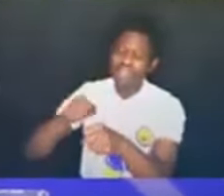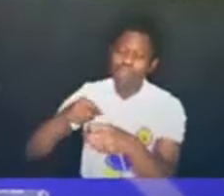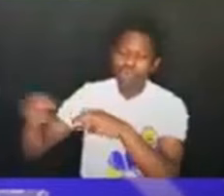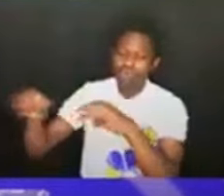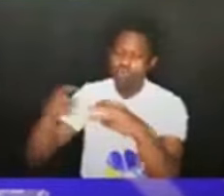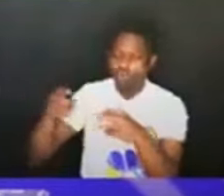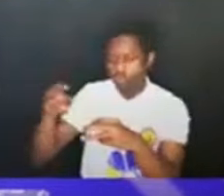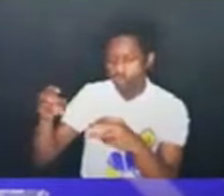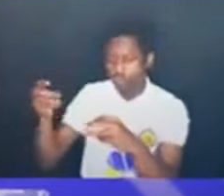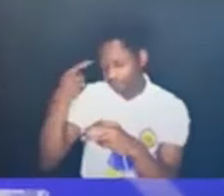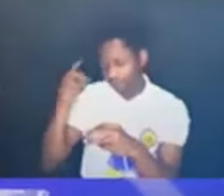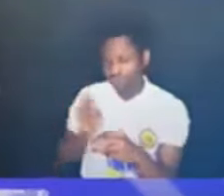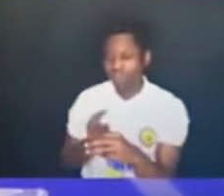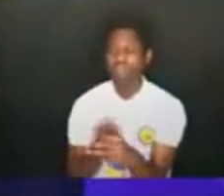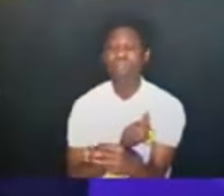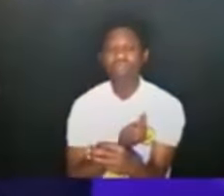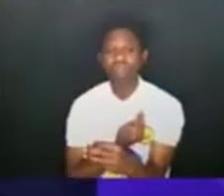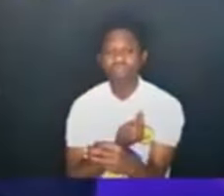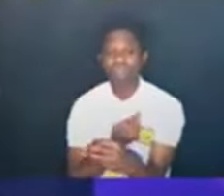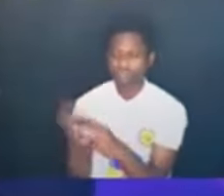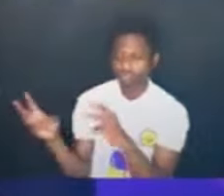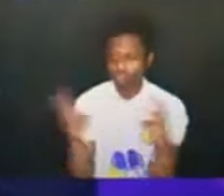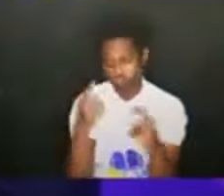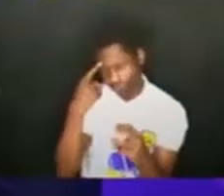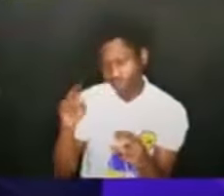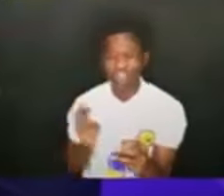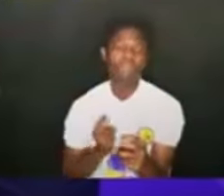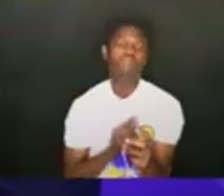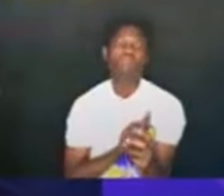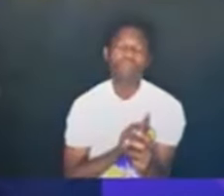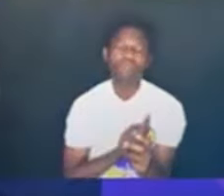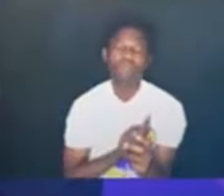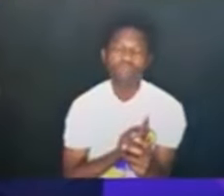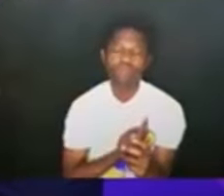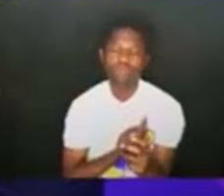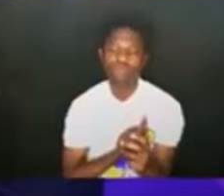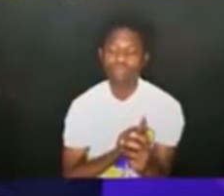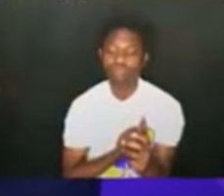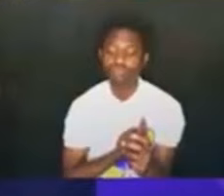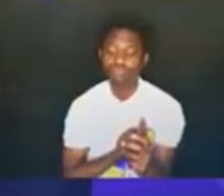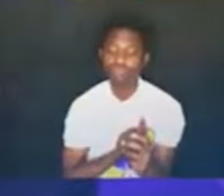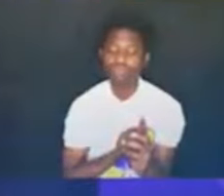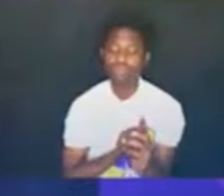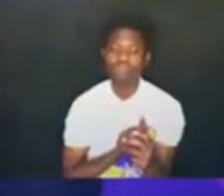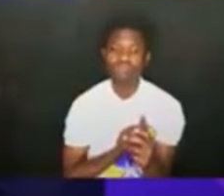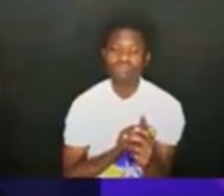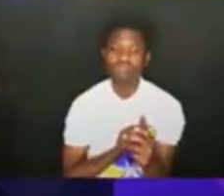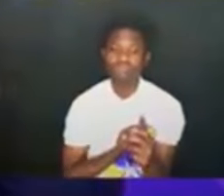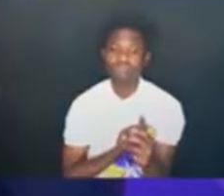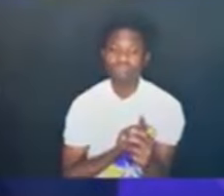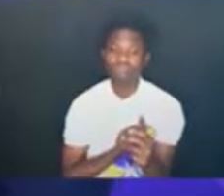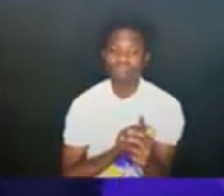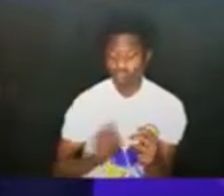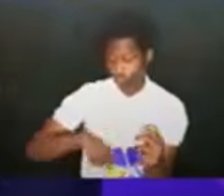se amana ma nyina na yen hinumu ye aten na onfri edi nni yen anim nni oku emaye. We